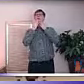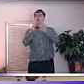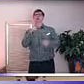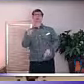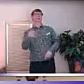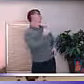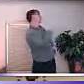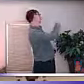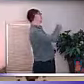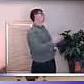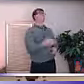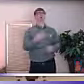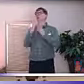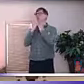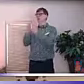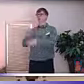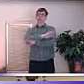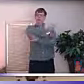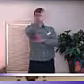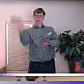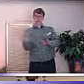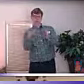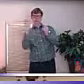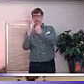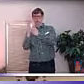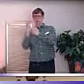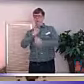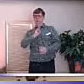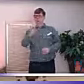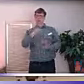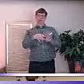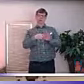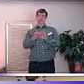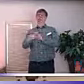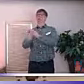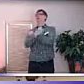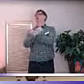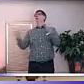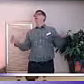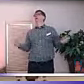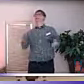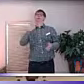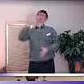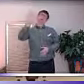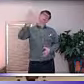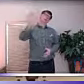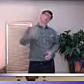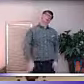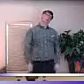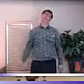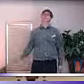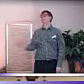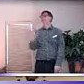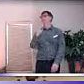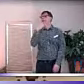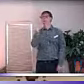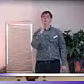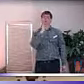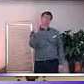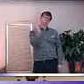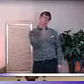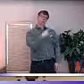Thank you for all there is. And now all I do is I release it into that, what we at times refer to